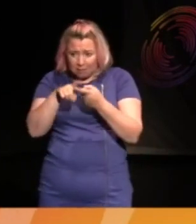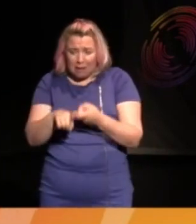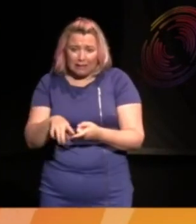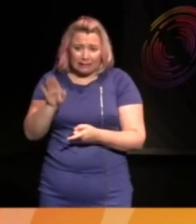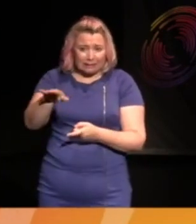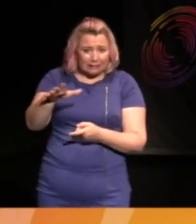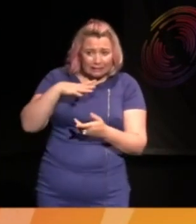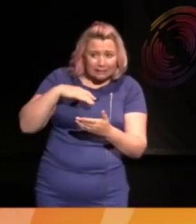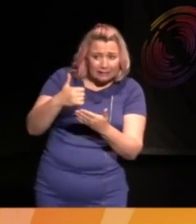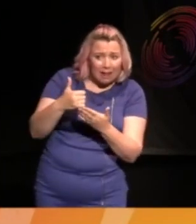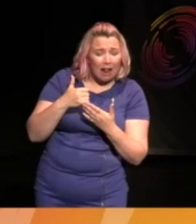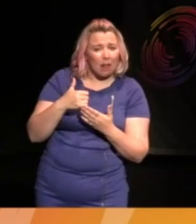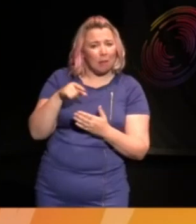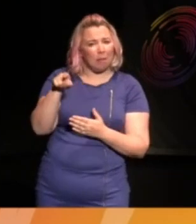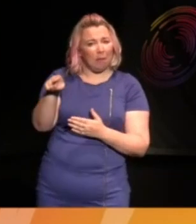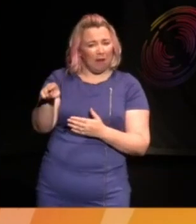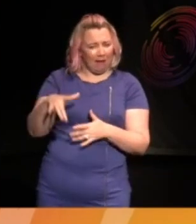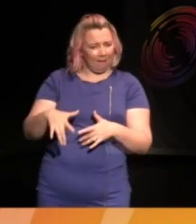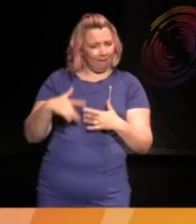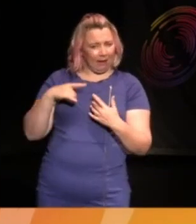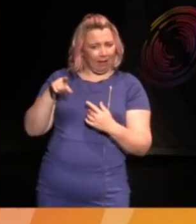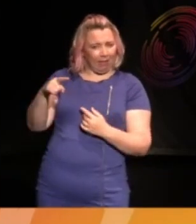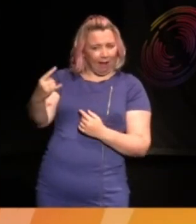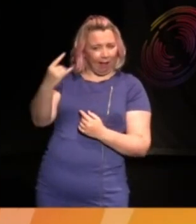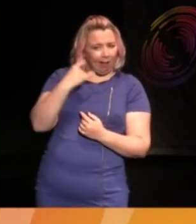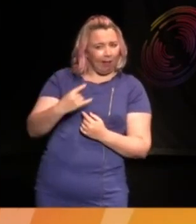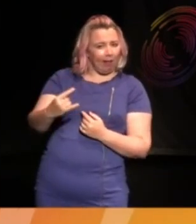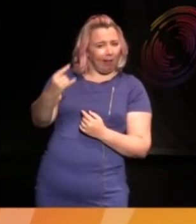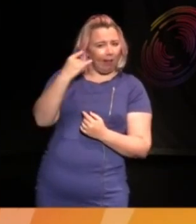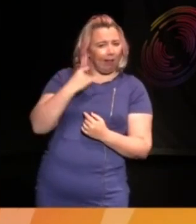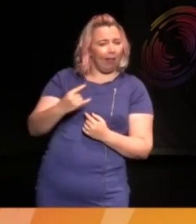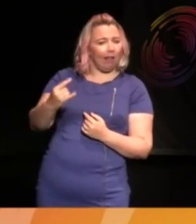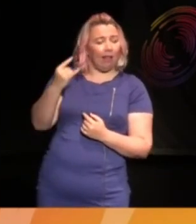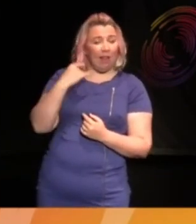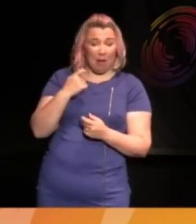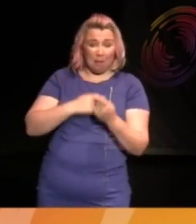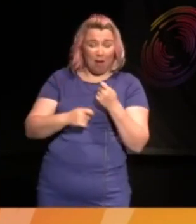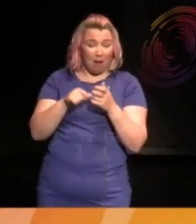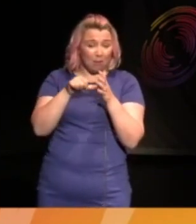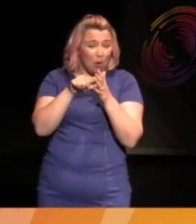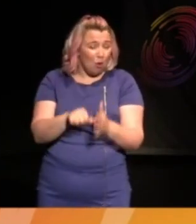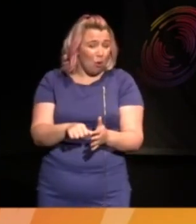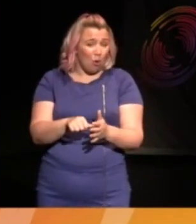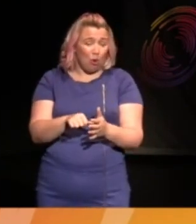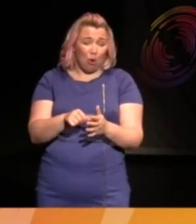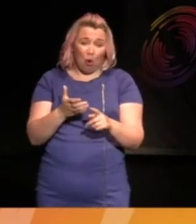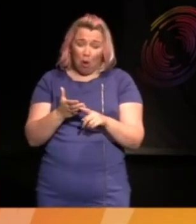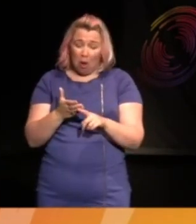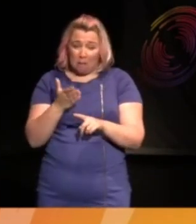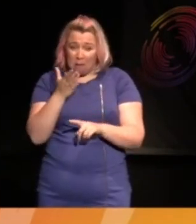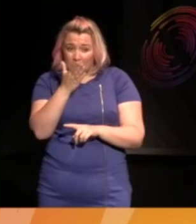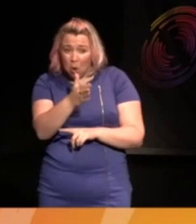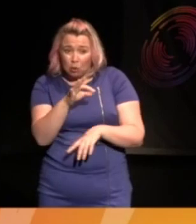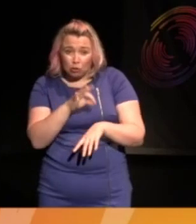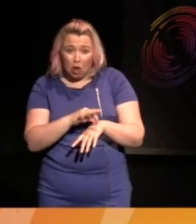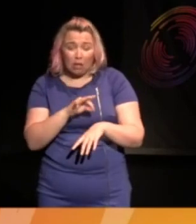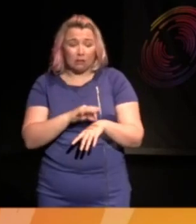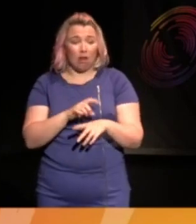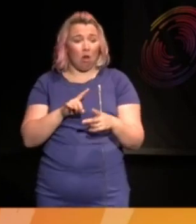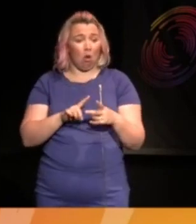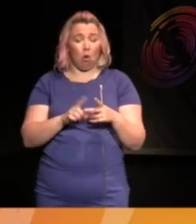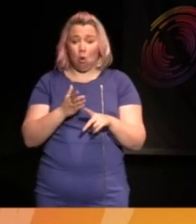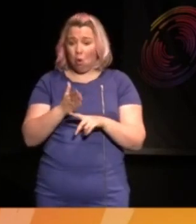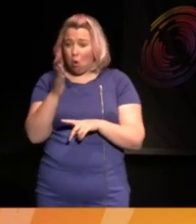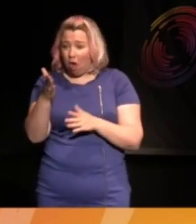need. And that makes it, each time it gets increasingly harder to go to your doctor to ask for health